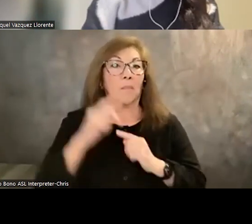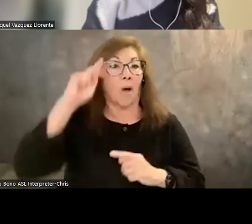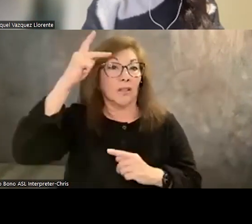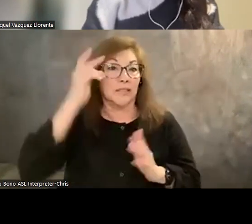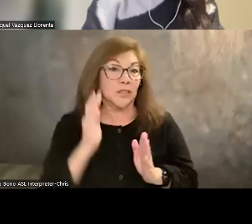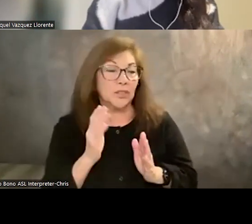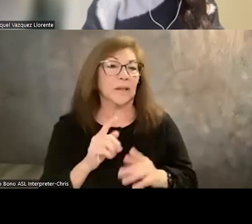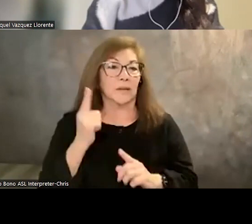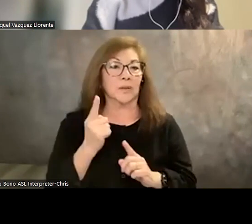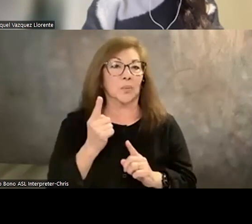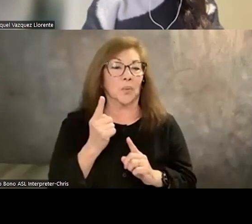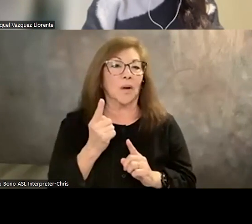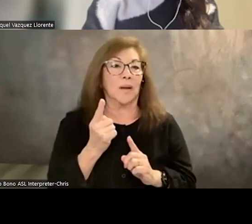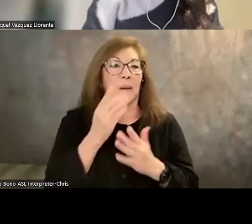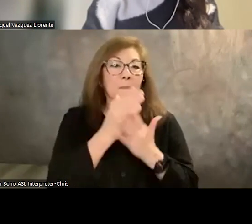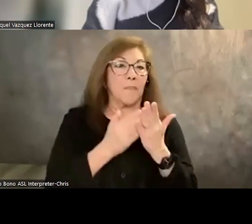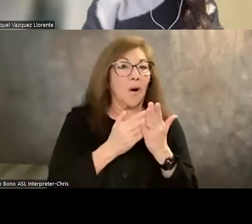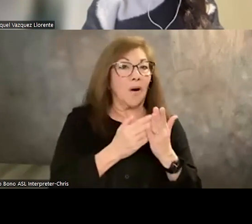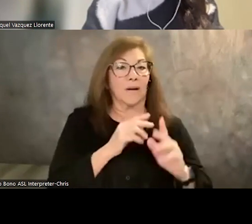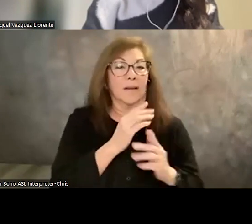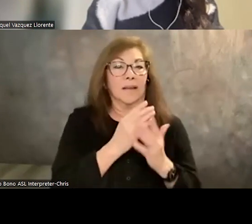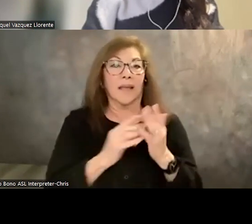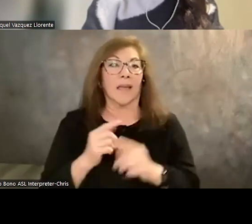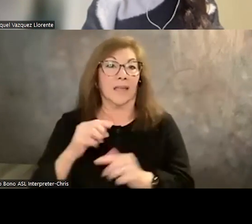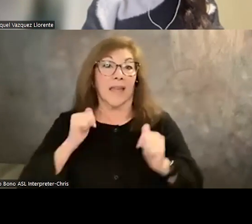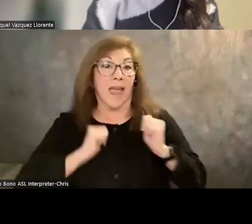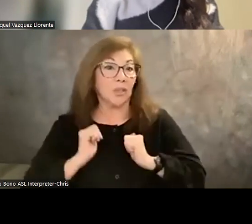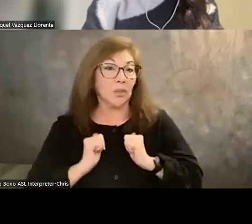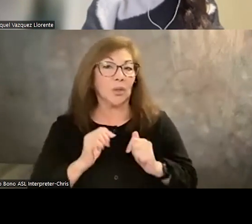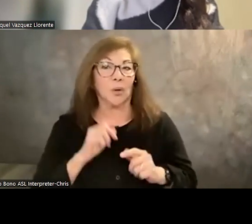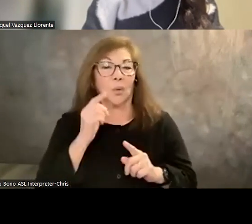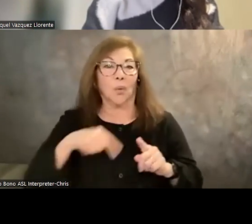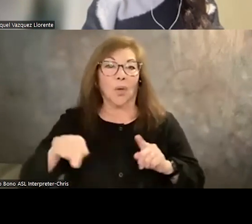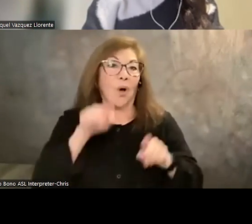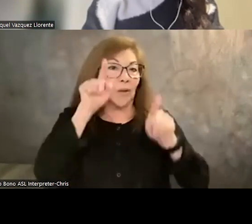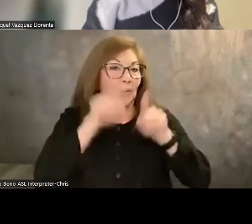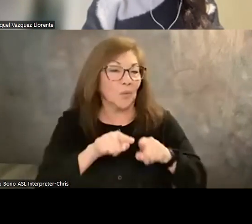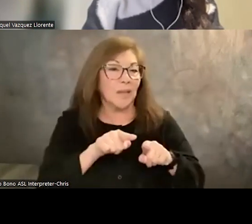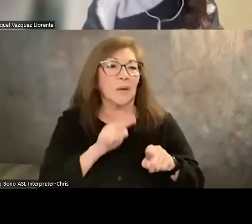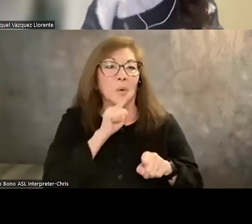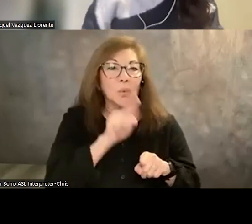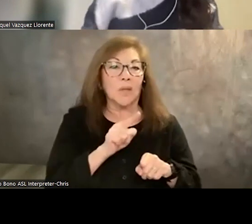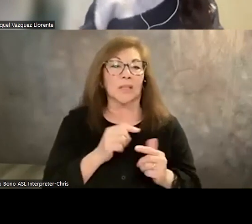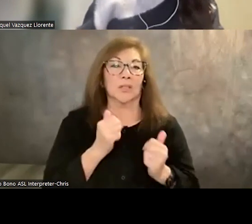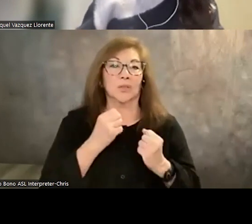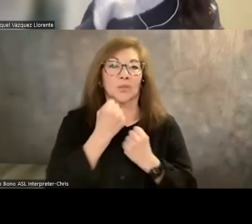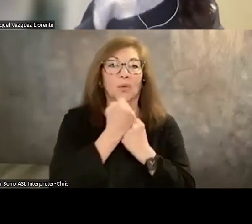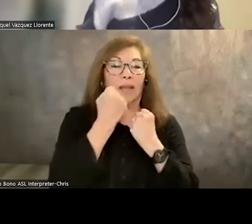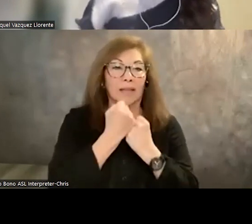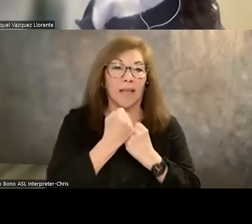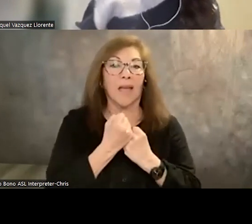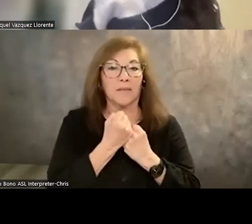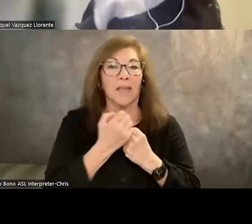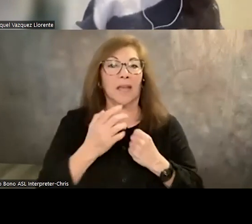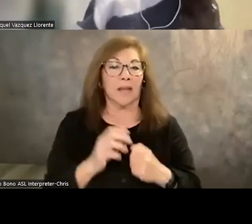know, there's one set of dynamics. And then in the case of an actor, we all agree really, and we're trying to advocate in